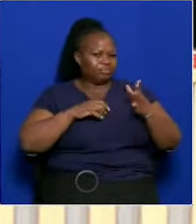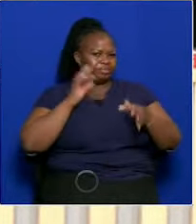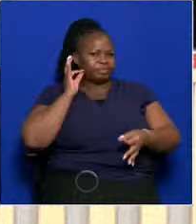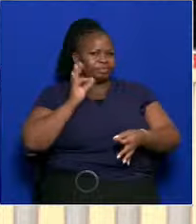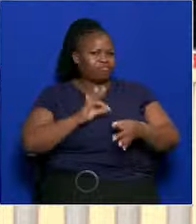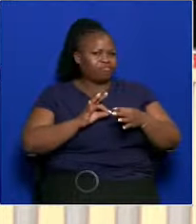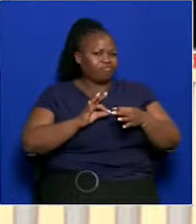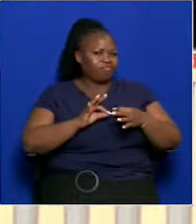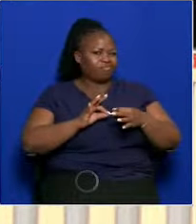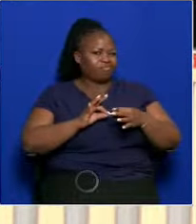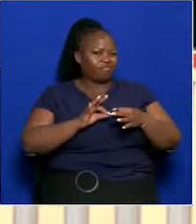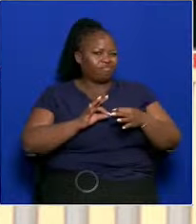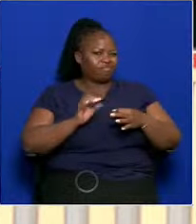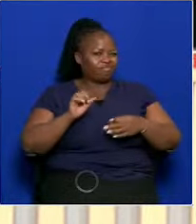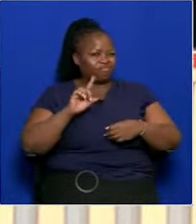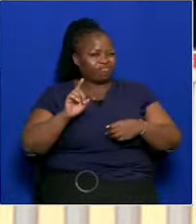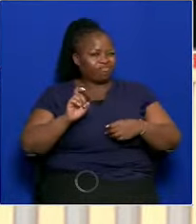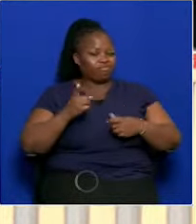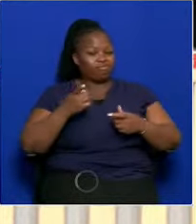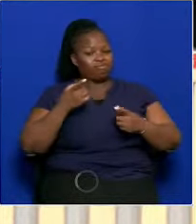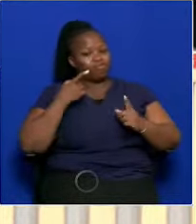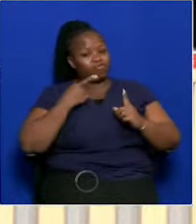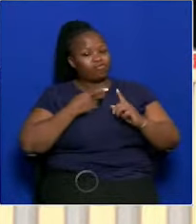to demonstrate is